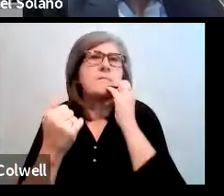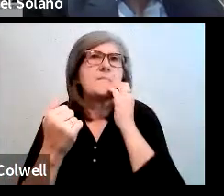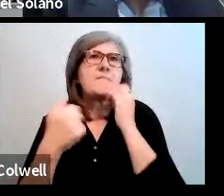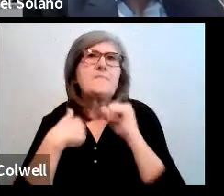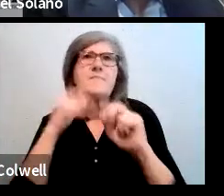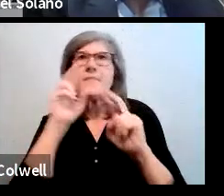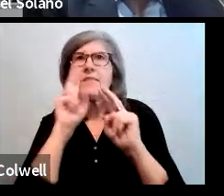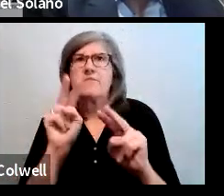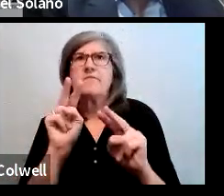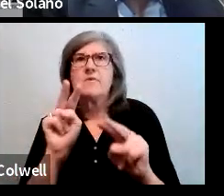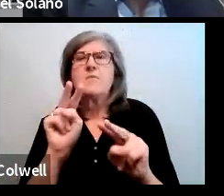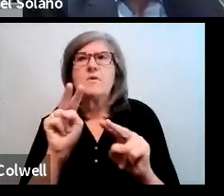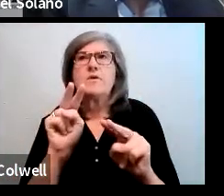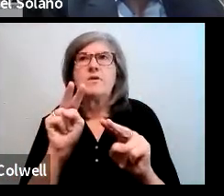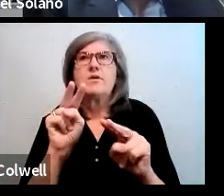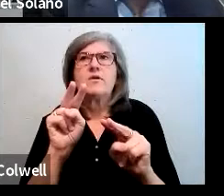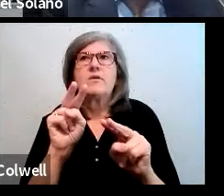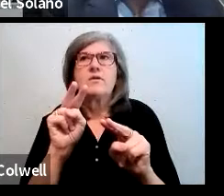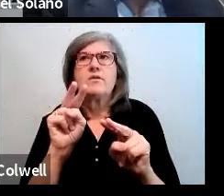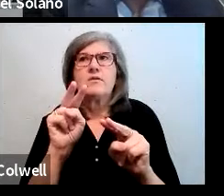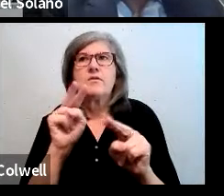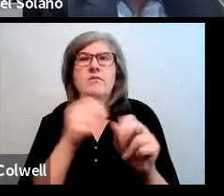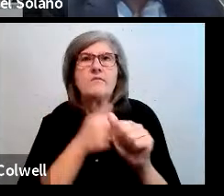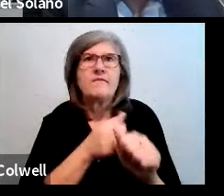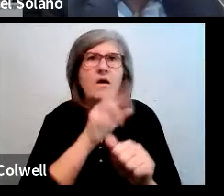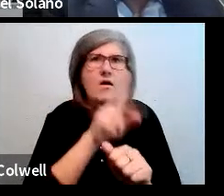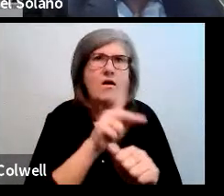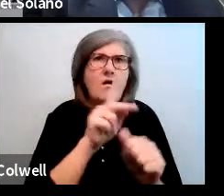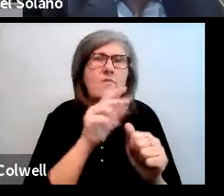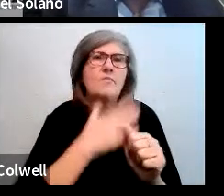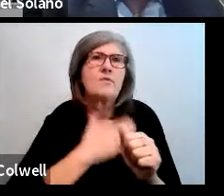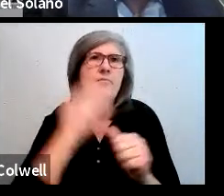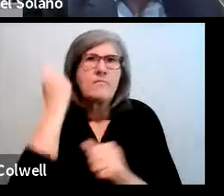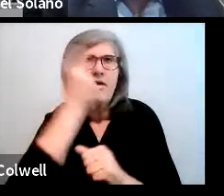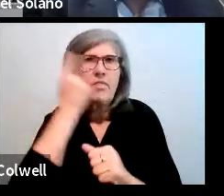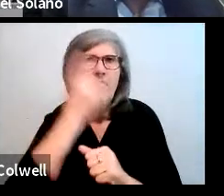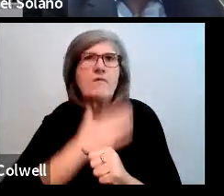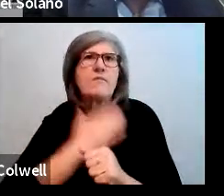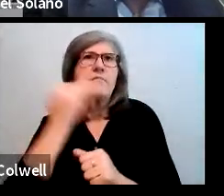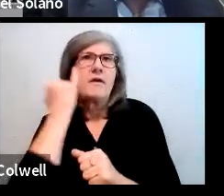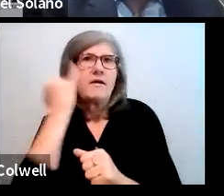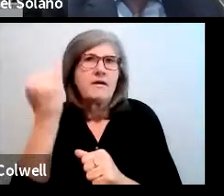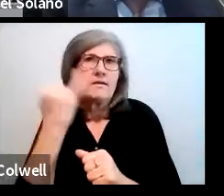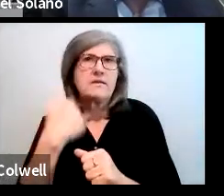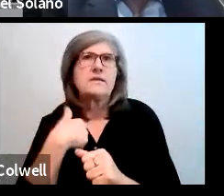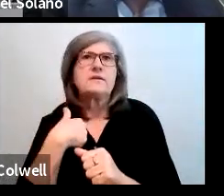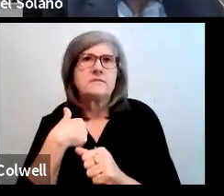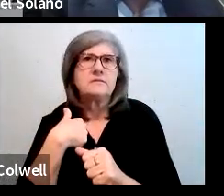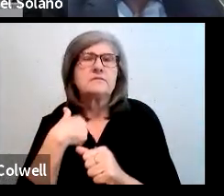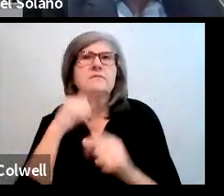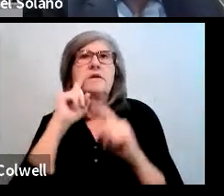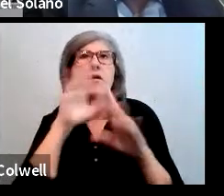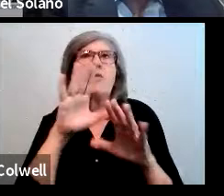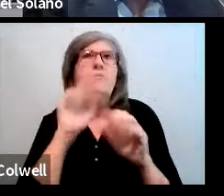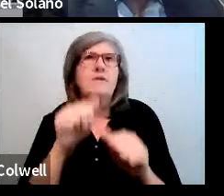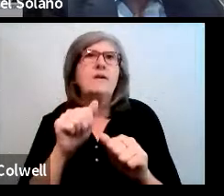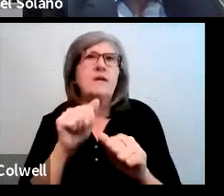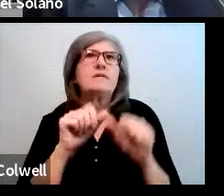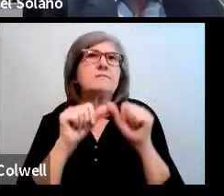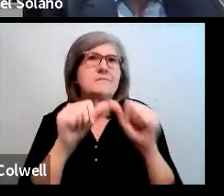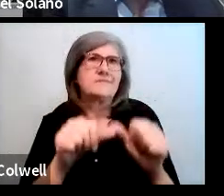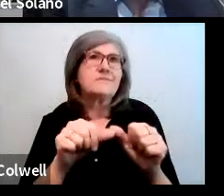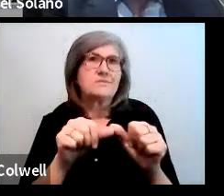forward to at least following up with some of my thoughts and ideas, and hopefully we can continue